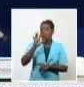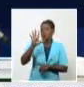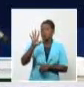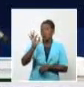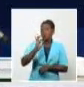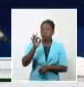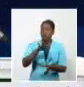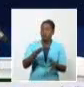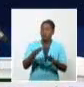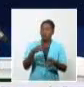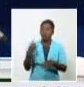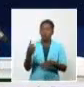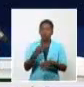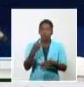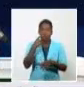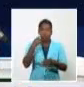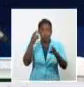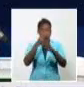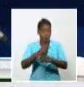cases.